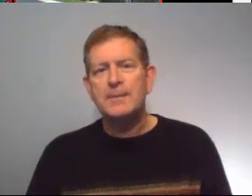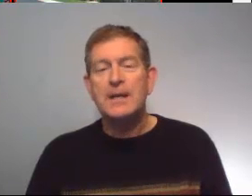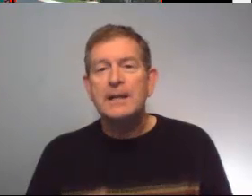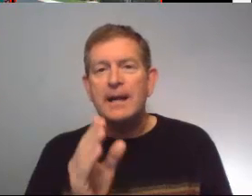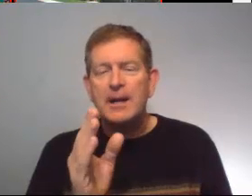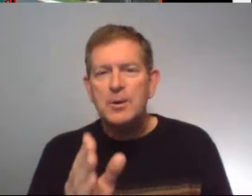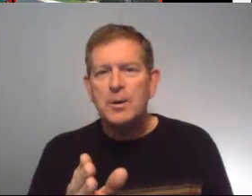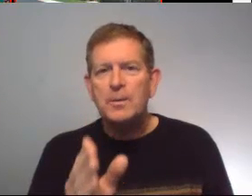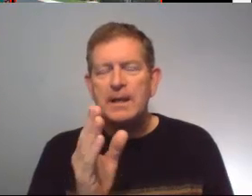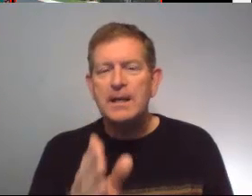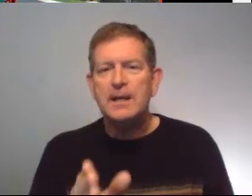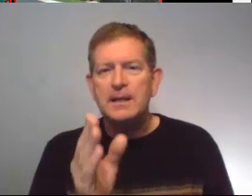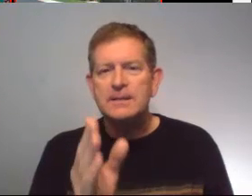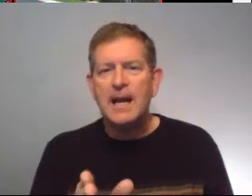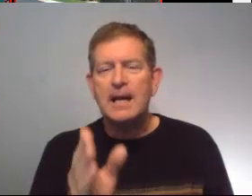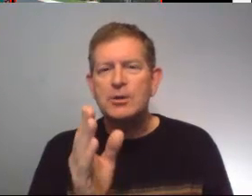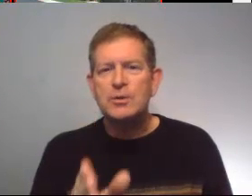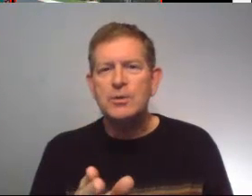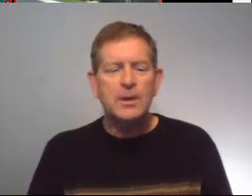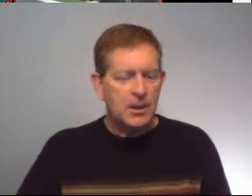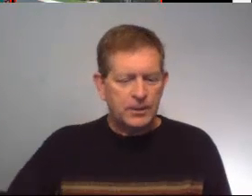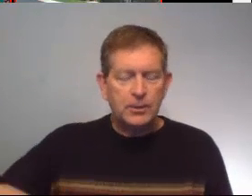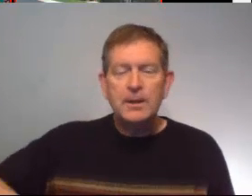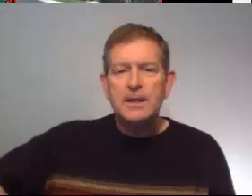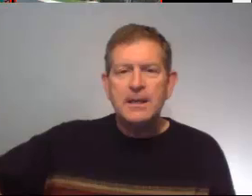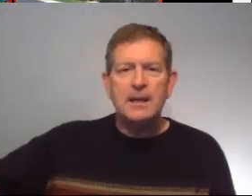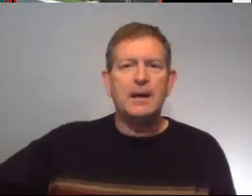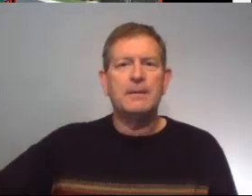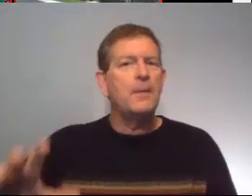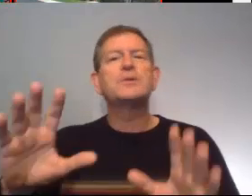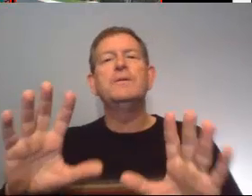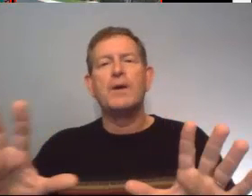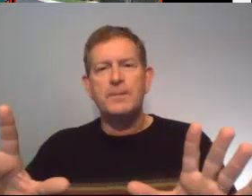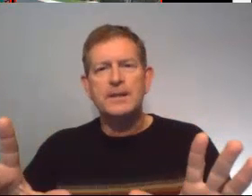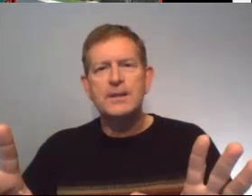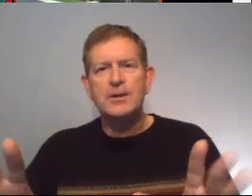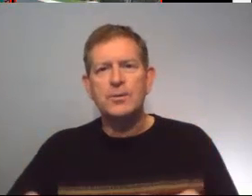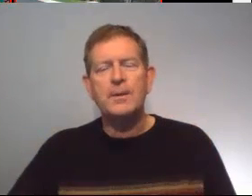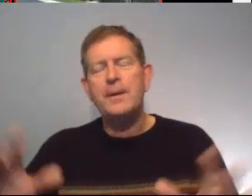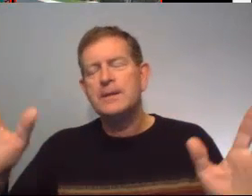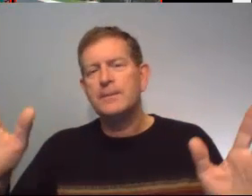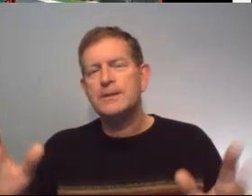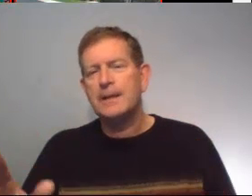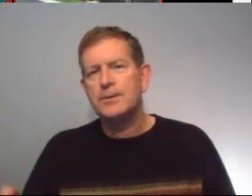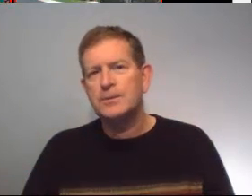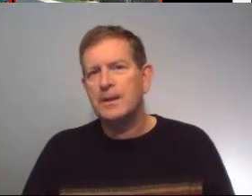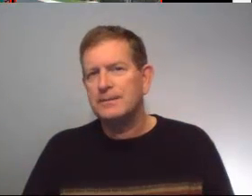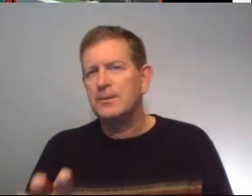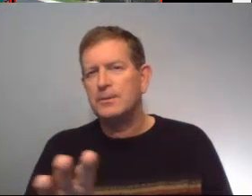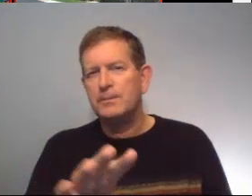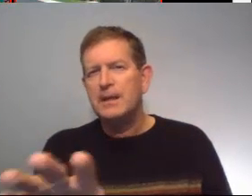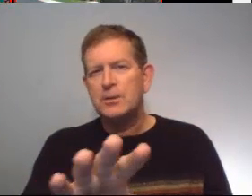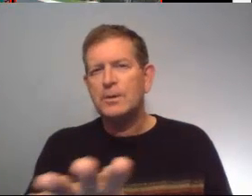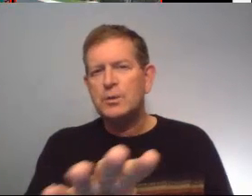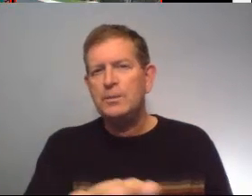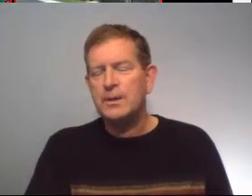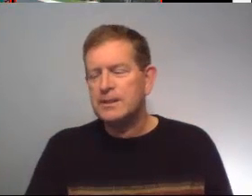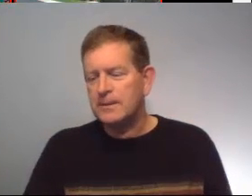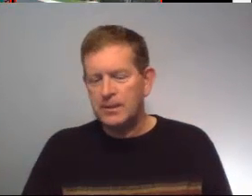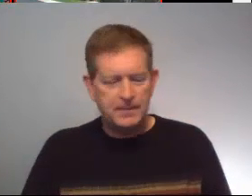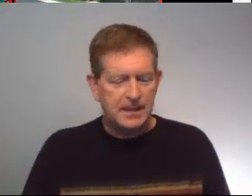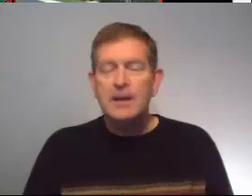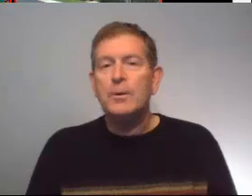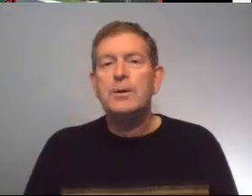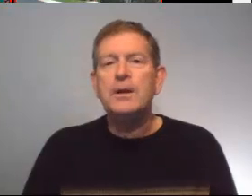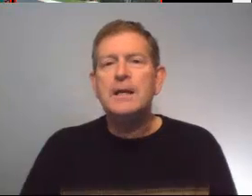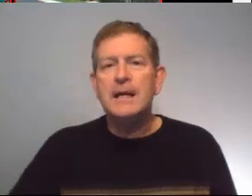many times, and yet I know that it is not true. When you're a little kid, almost invariably it's not true. There may be some exceptions, but don't assume you're an